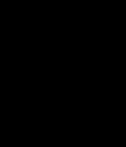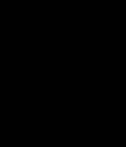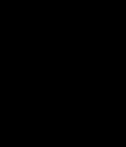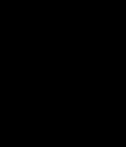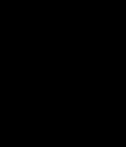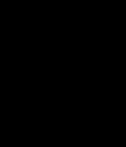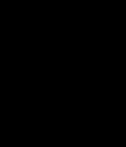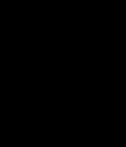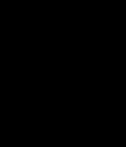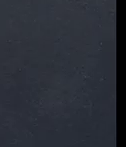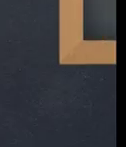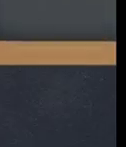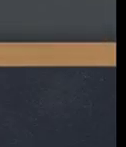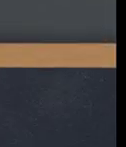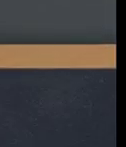national educator.